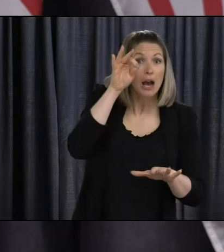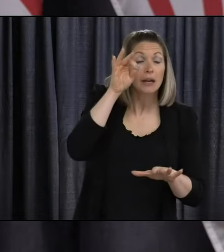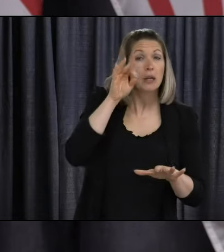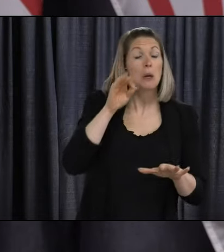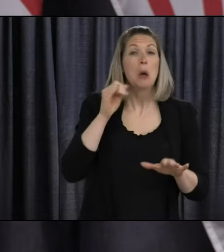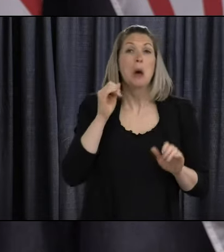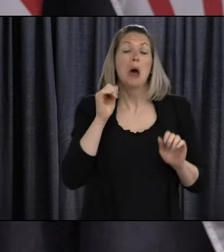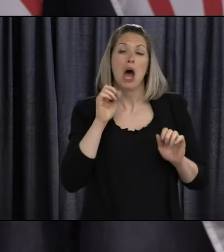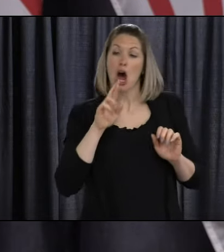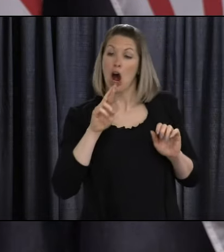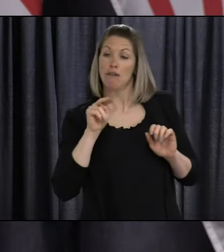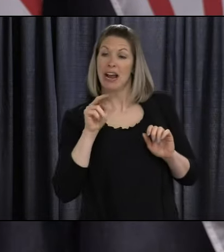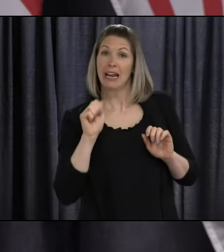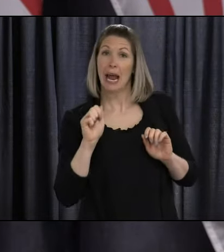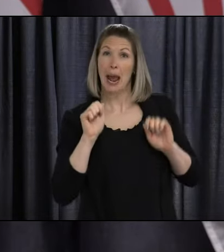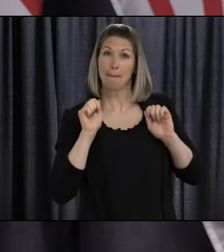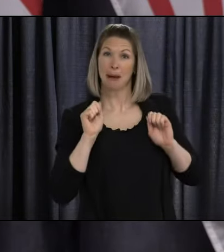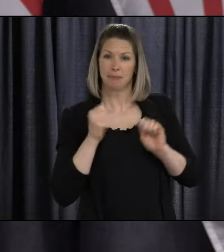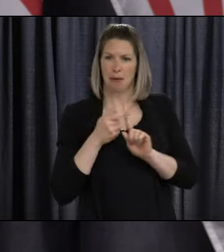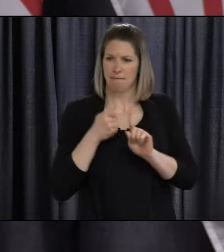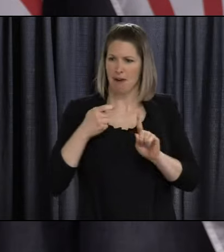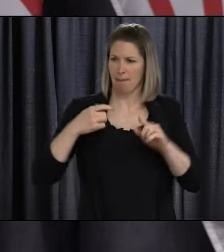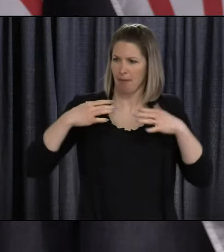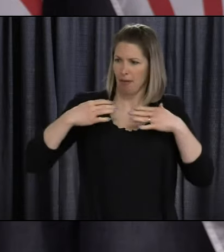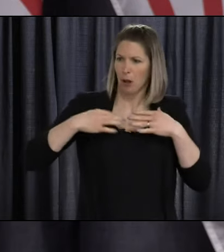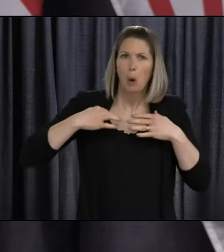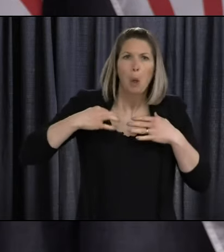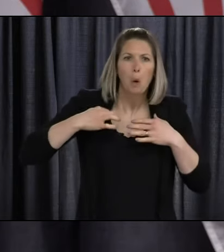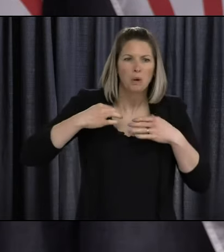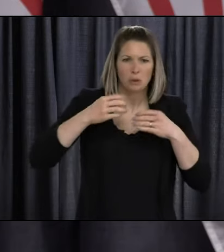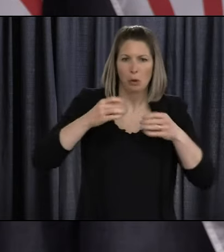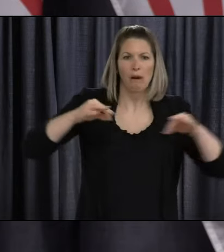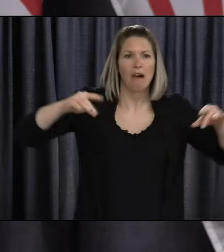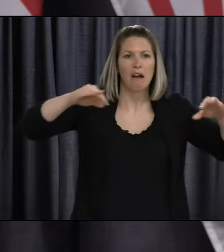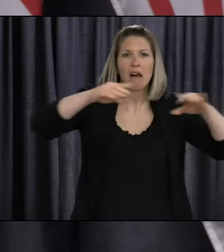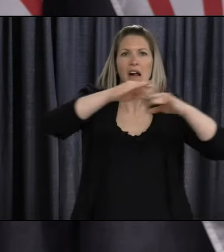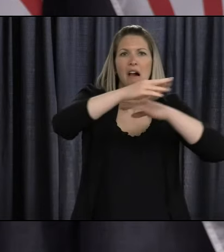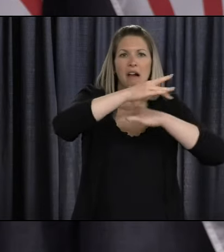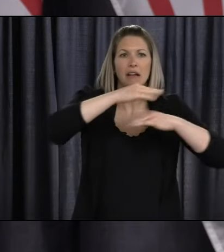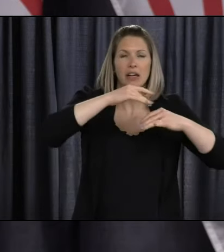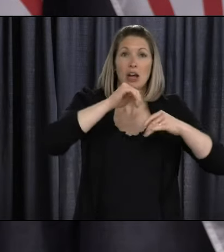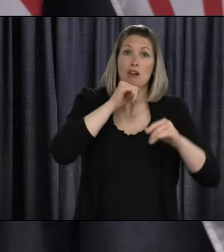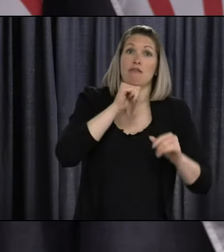of RNA that are not a part of a live virus be detected, and that is